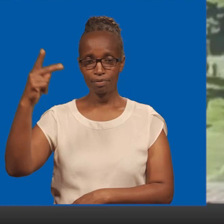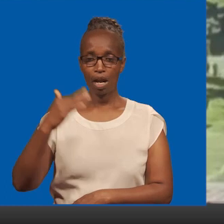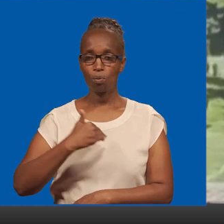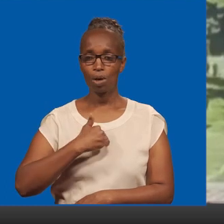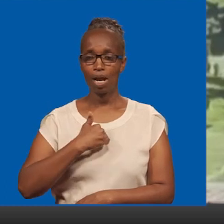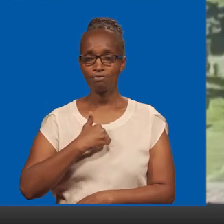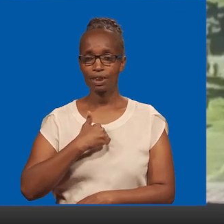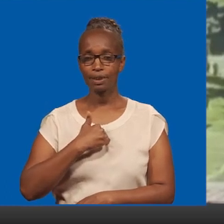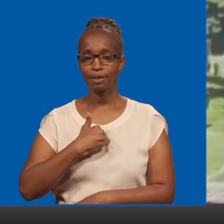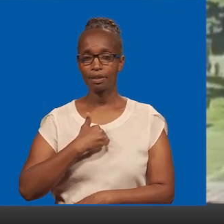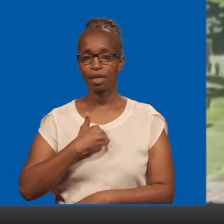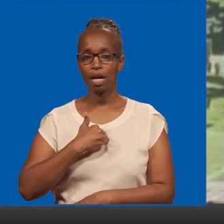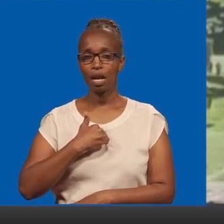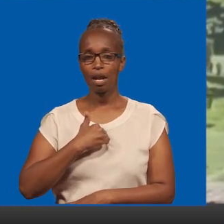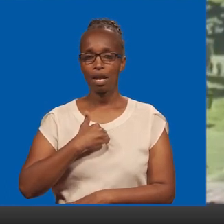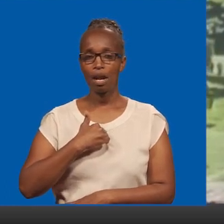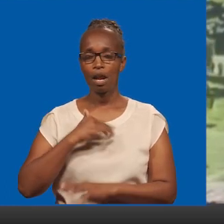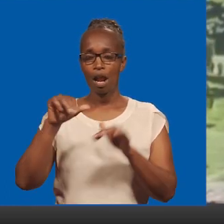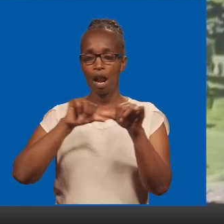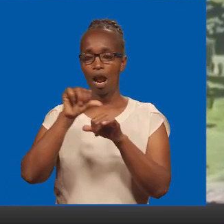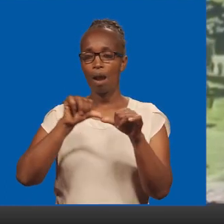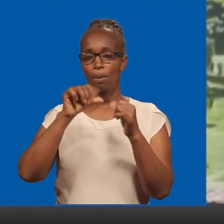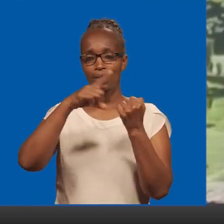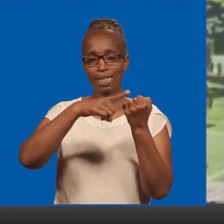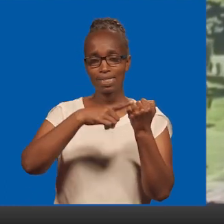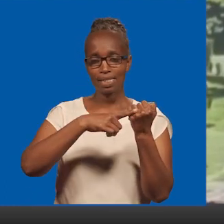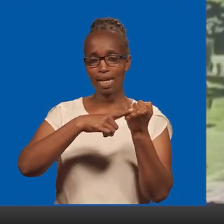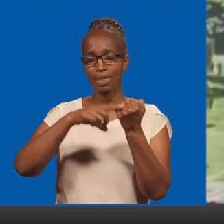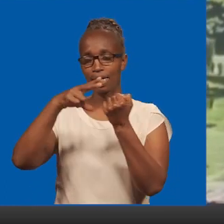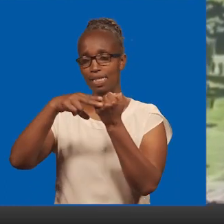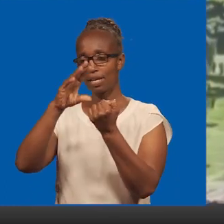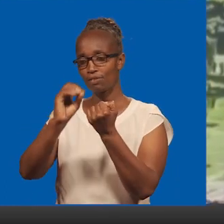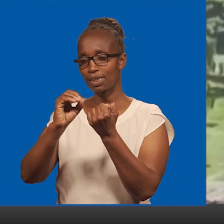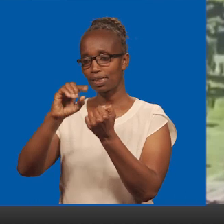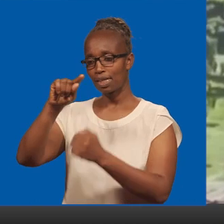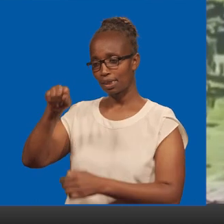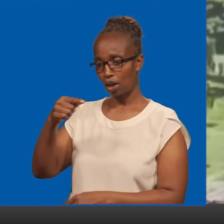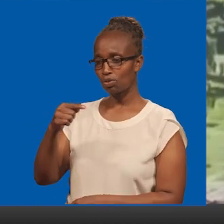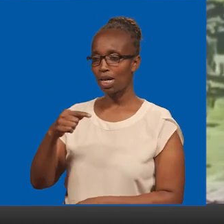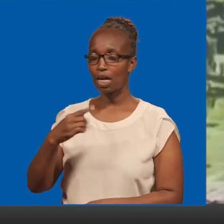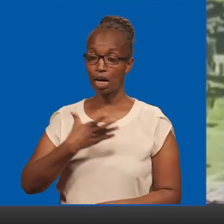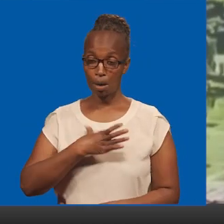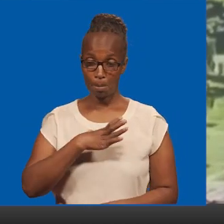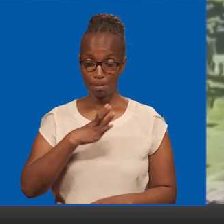In Kenya, we are having a population of refugees of about